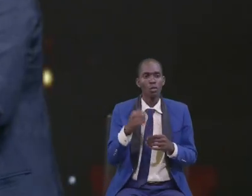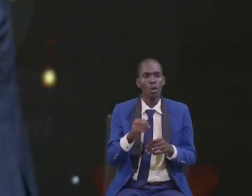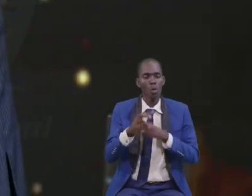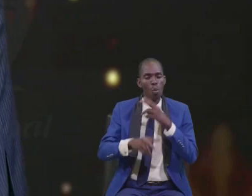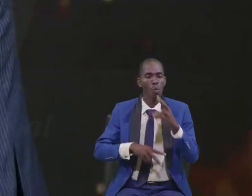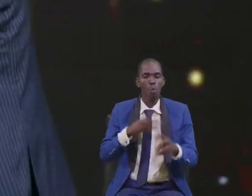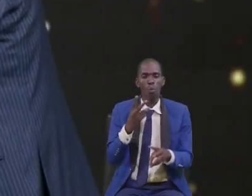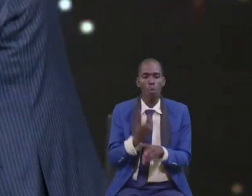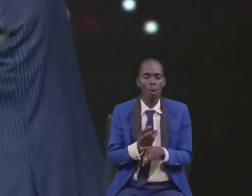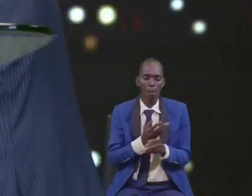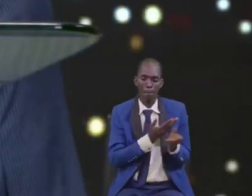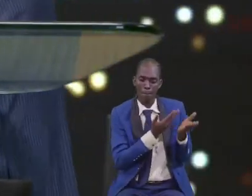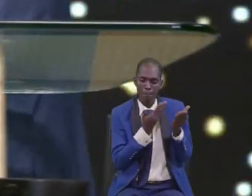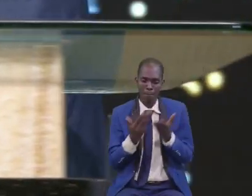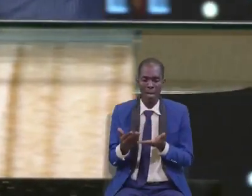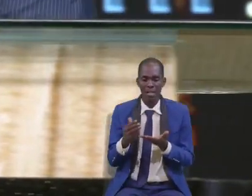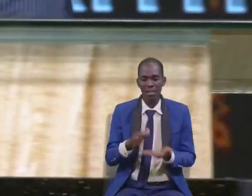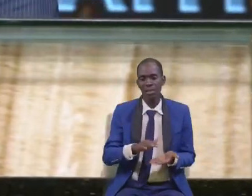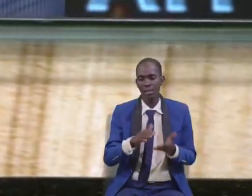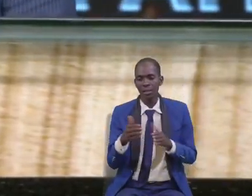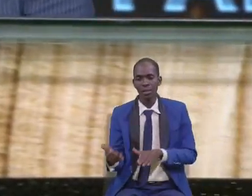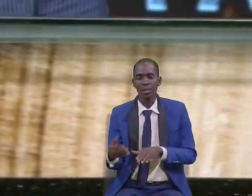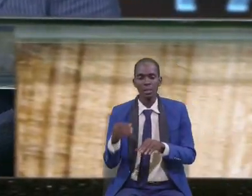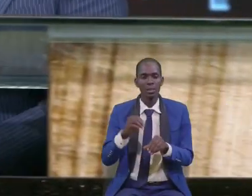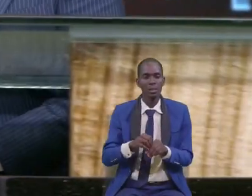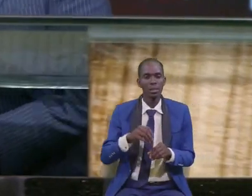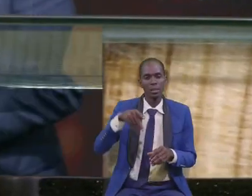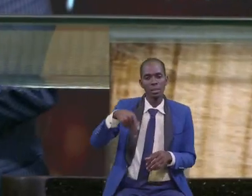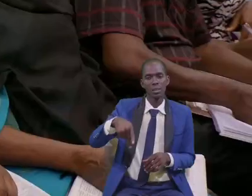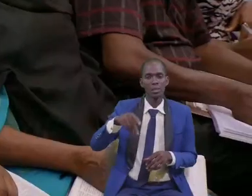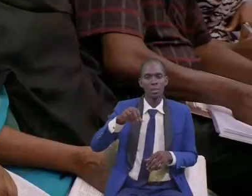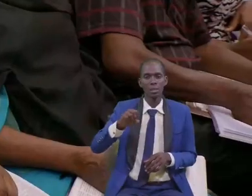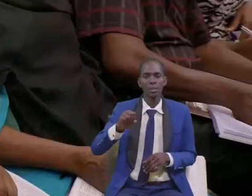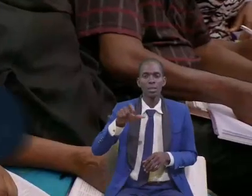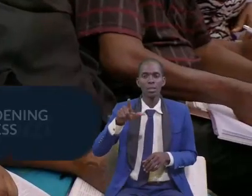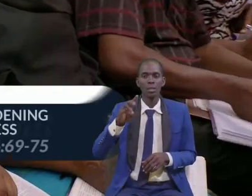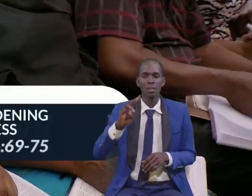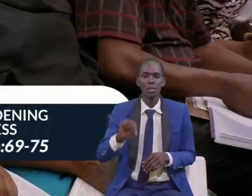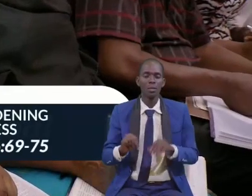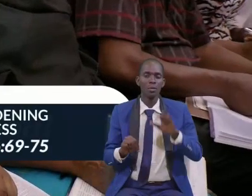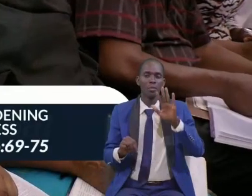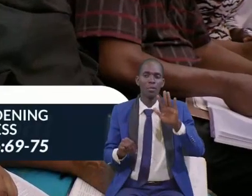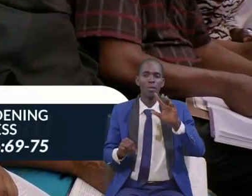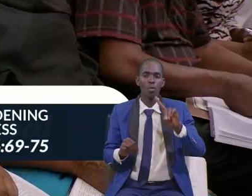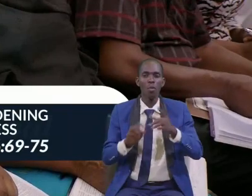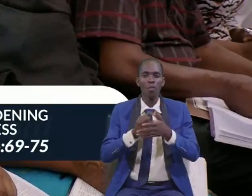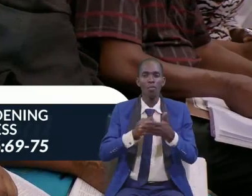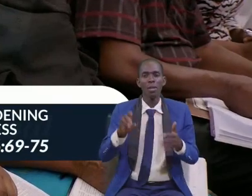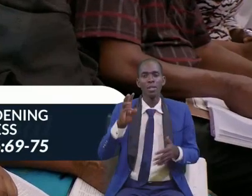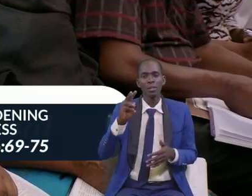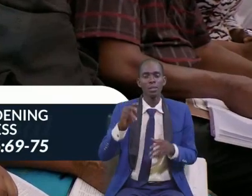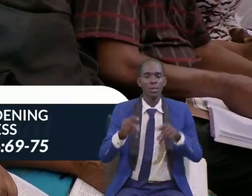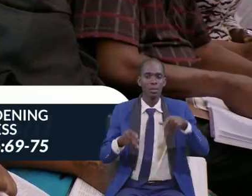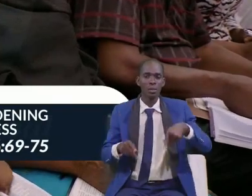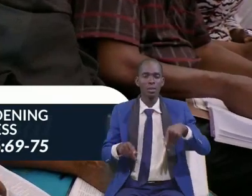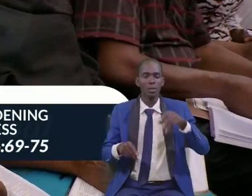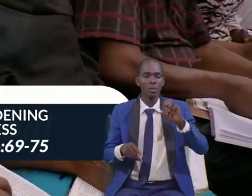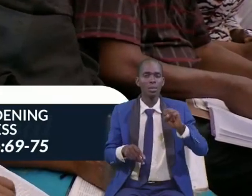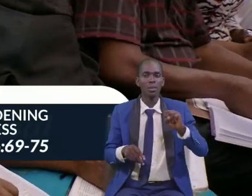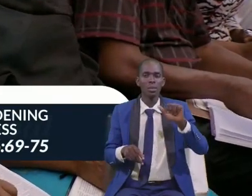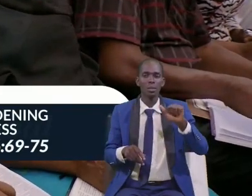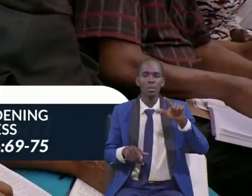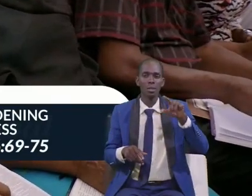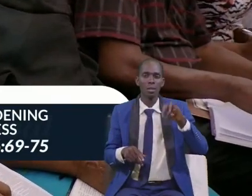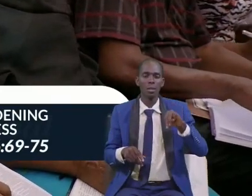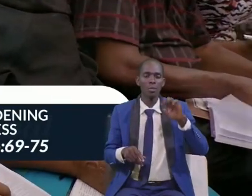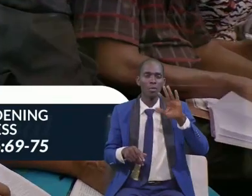We're looking at Psalm 51. In Psalm 51, we're reading from verse 16. This is the chapter